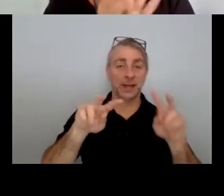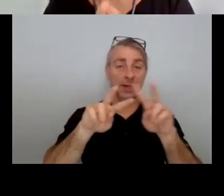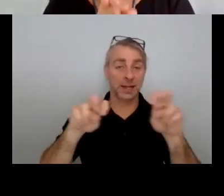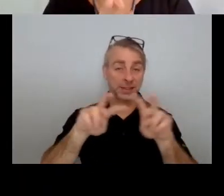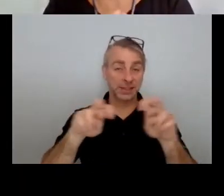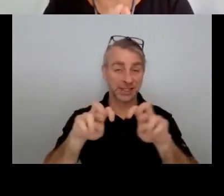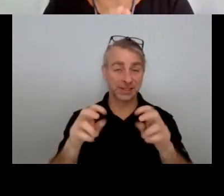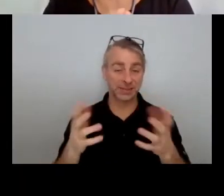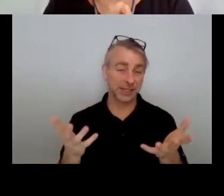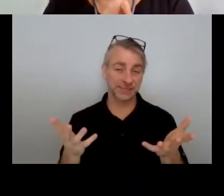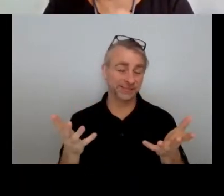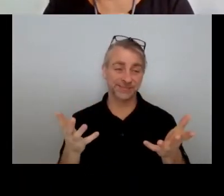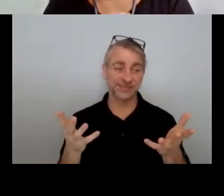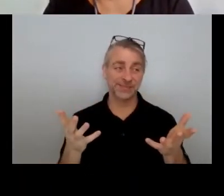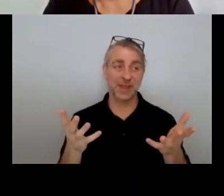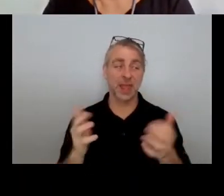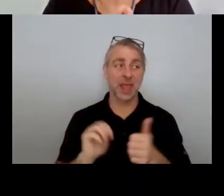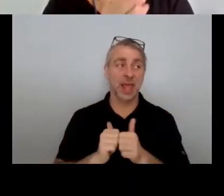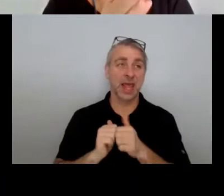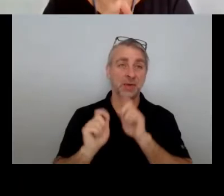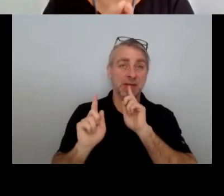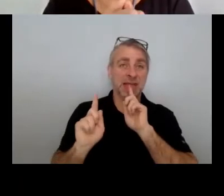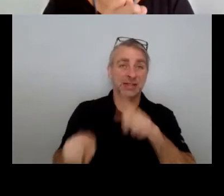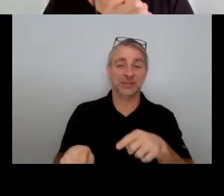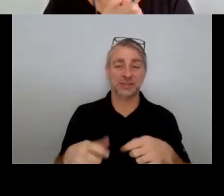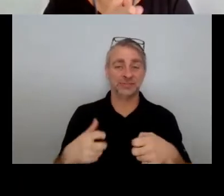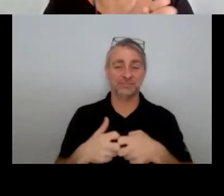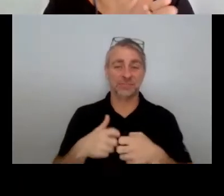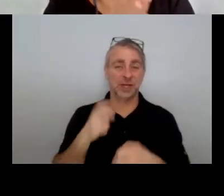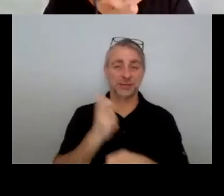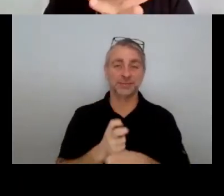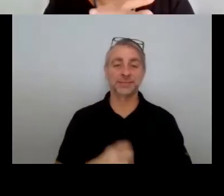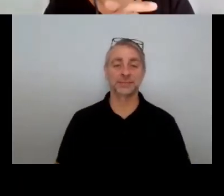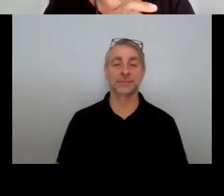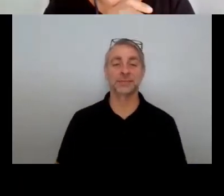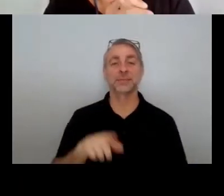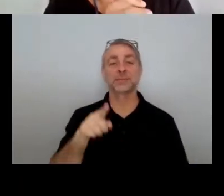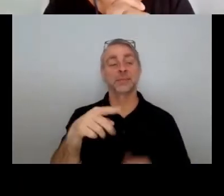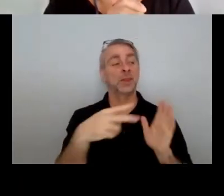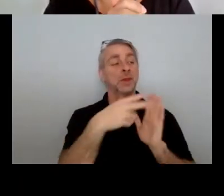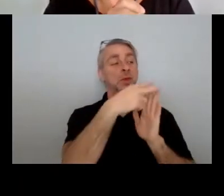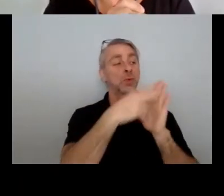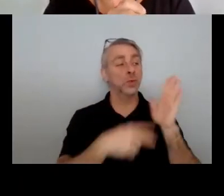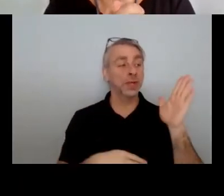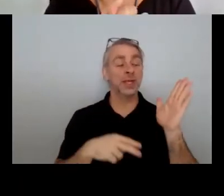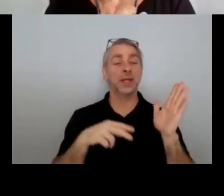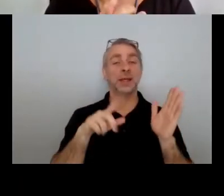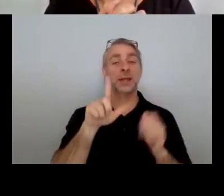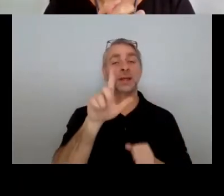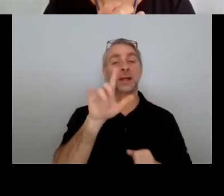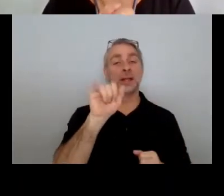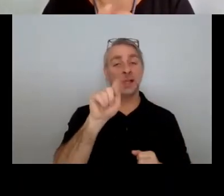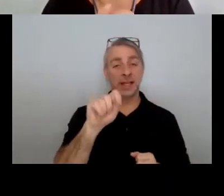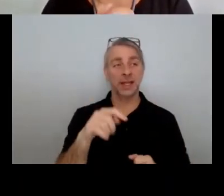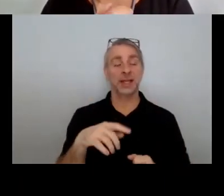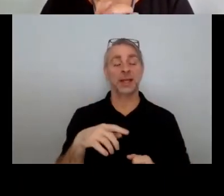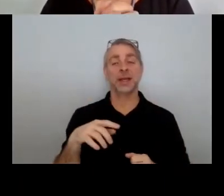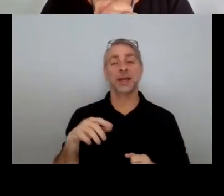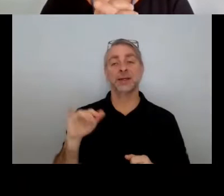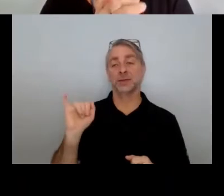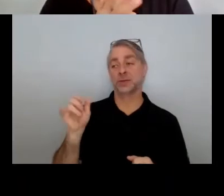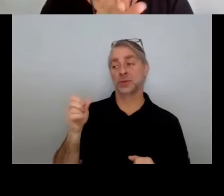it's a hard question to answer. But if you look in the literature, and Josh or Ryan step in here